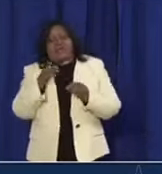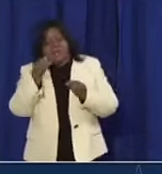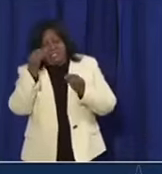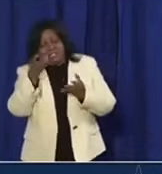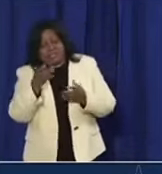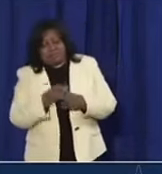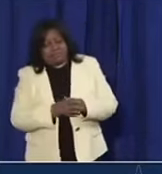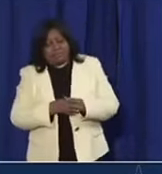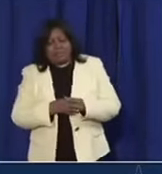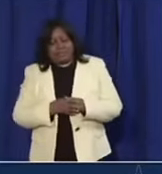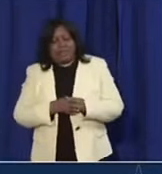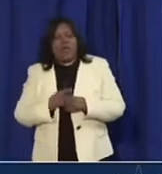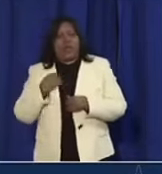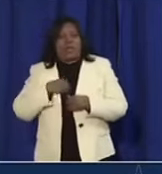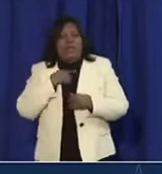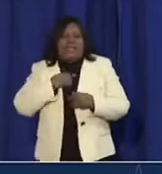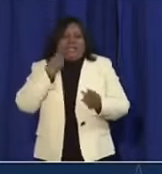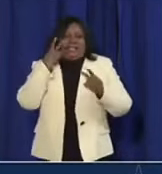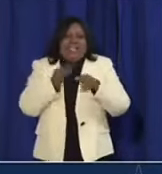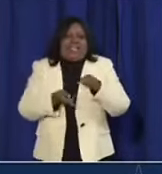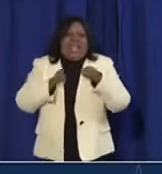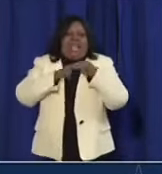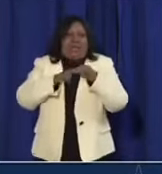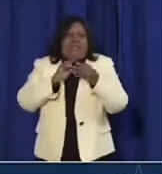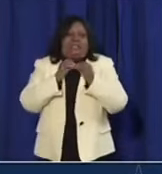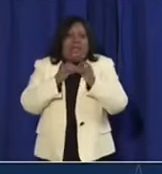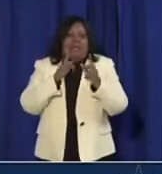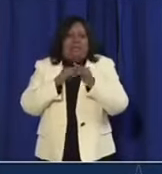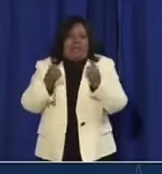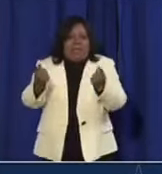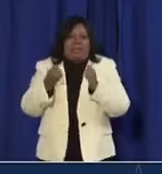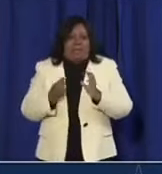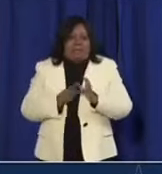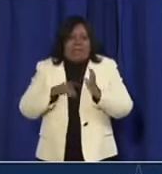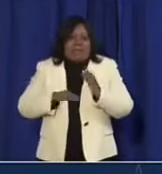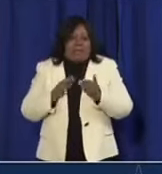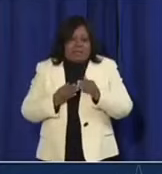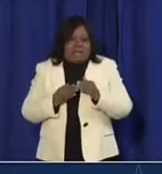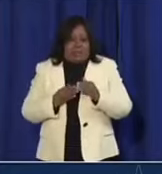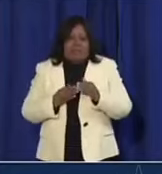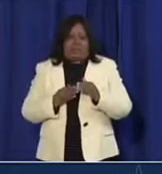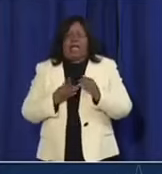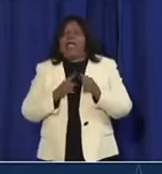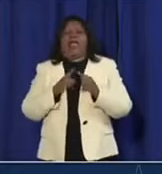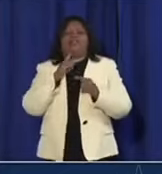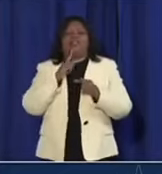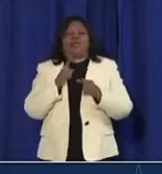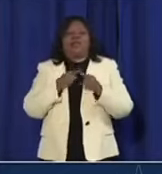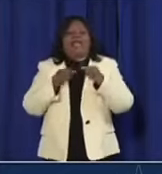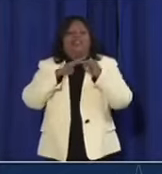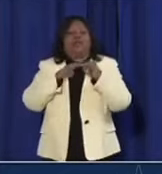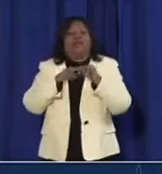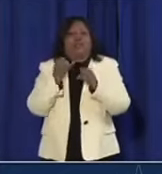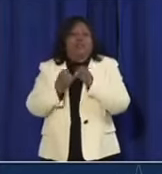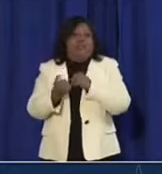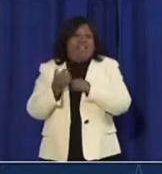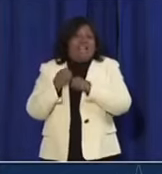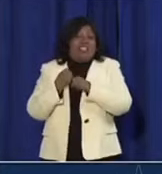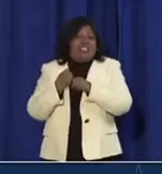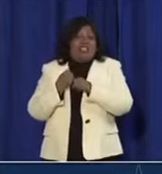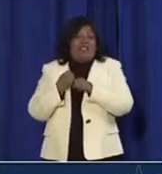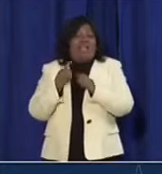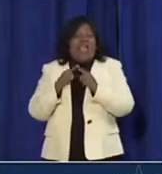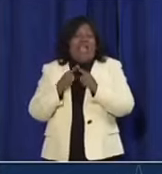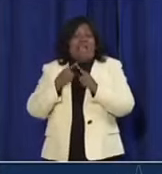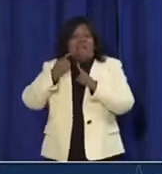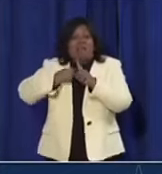this. We're actually seeing an increase in the number of people that are coming back downtown. And it's certainly an increase over last year and month over